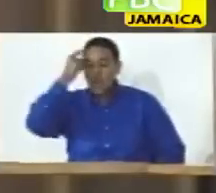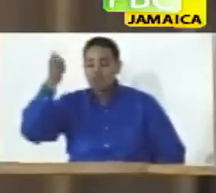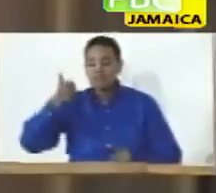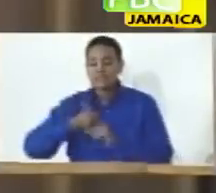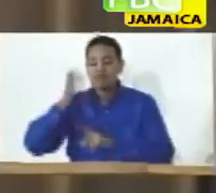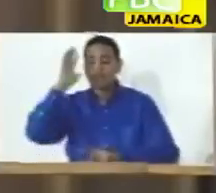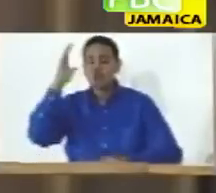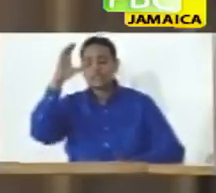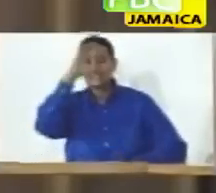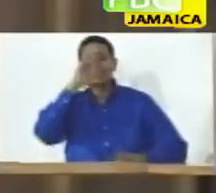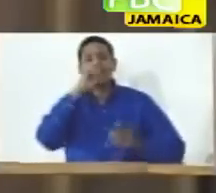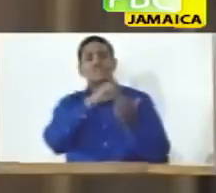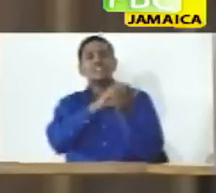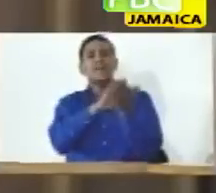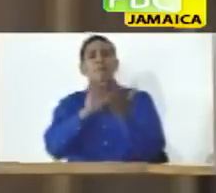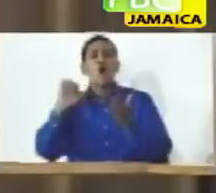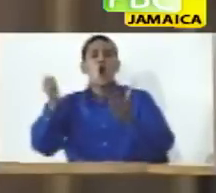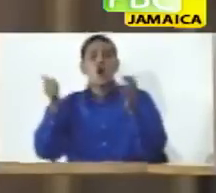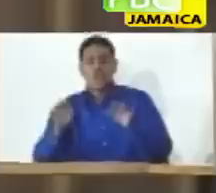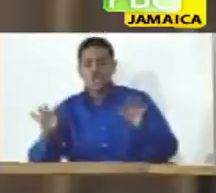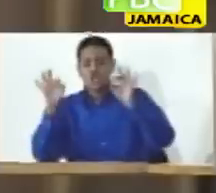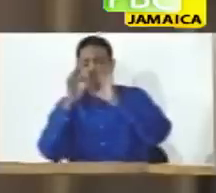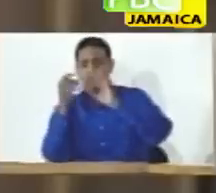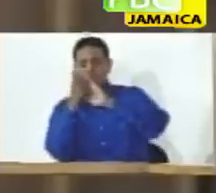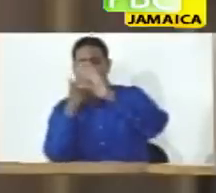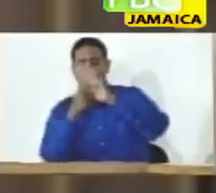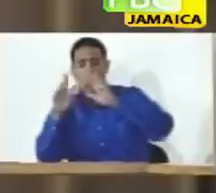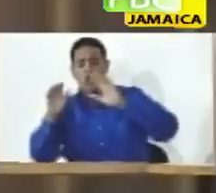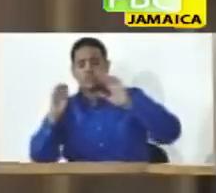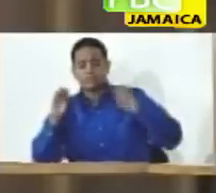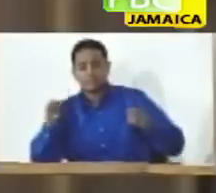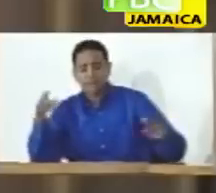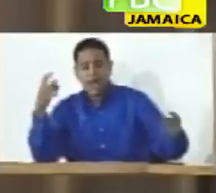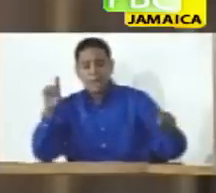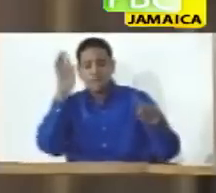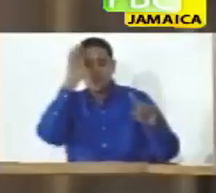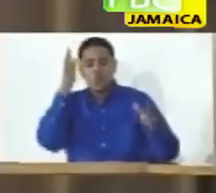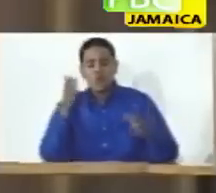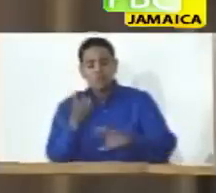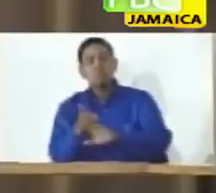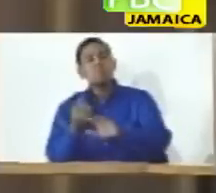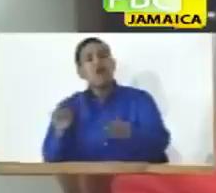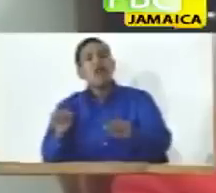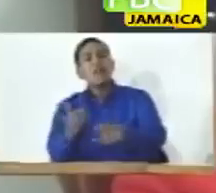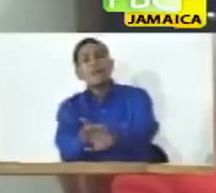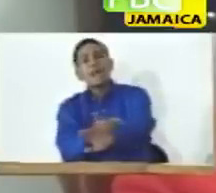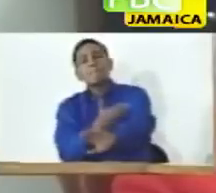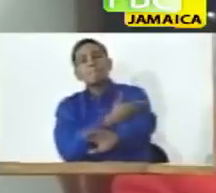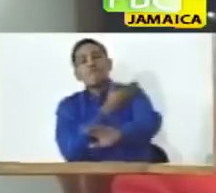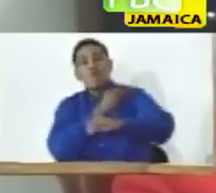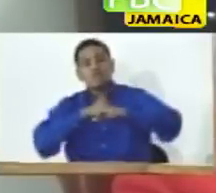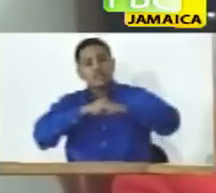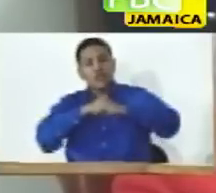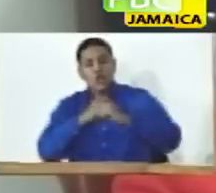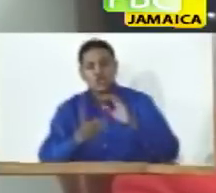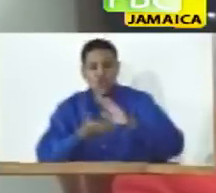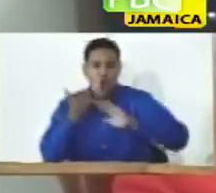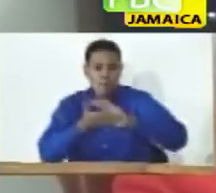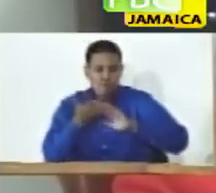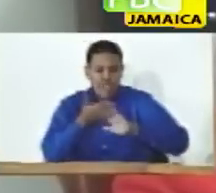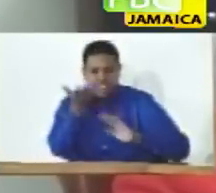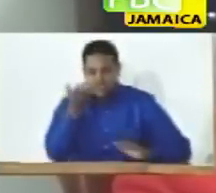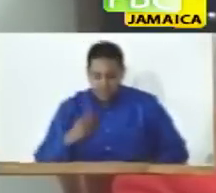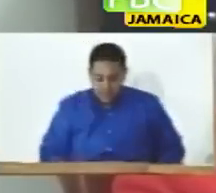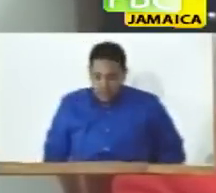be seeking to table other critical pieces of legislation that will enable improved security